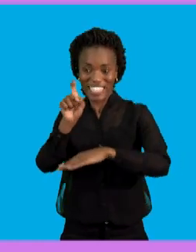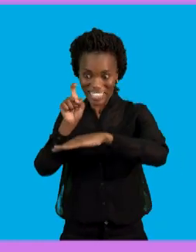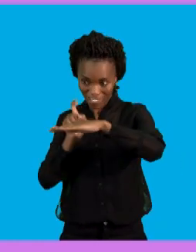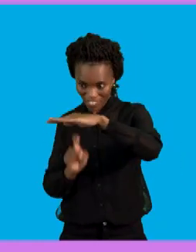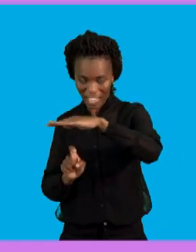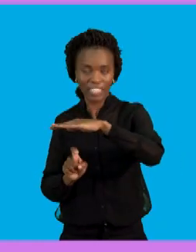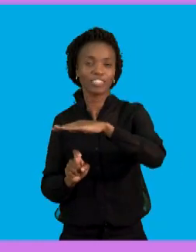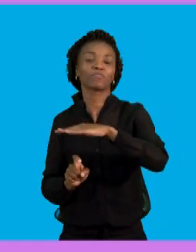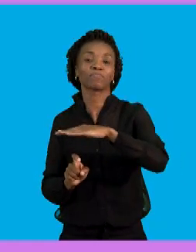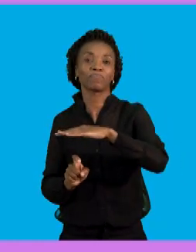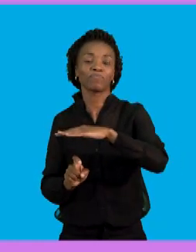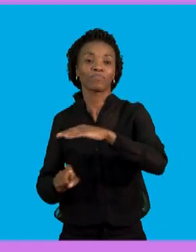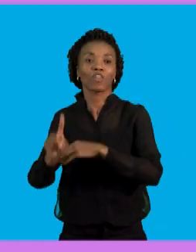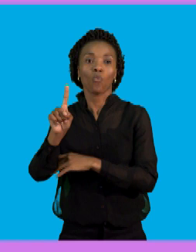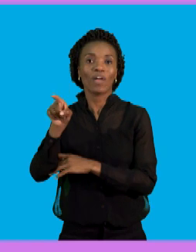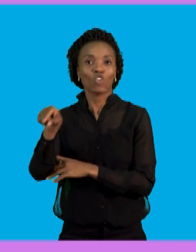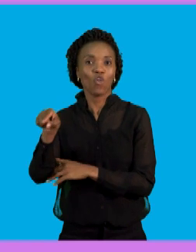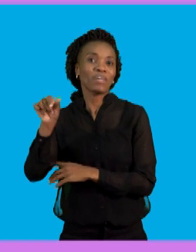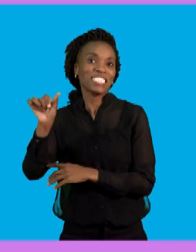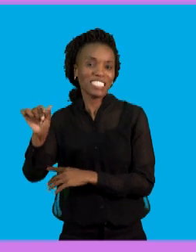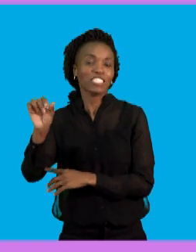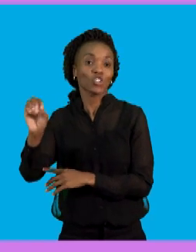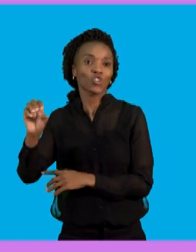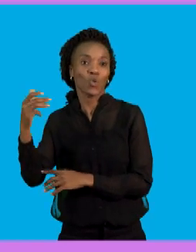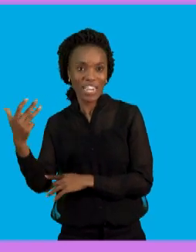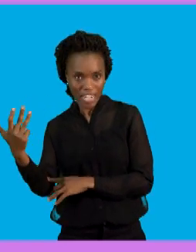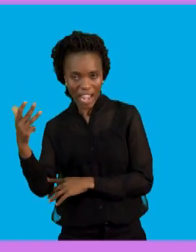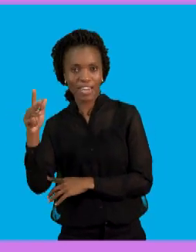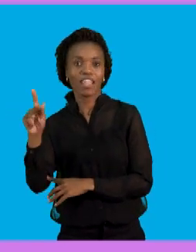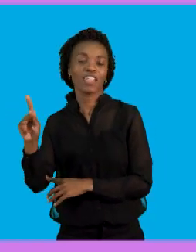100 kilometers, and this is divided by